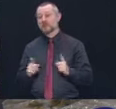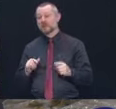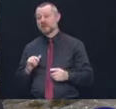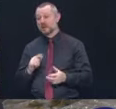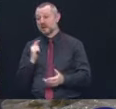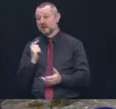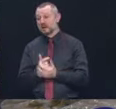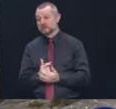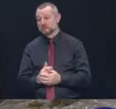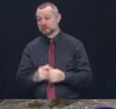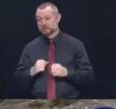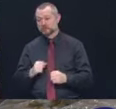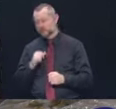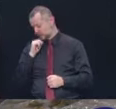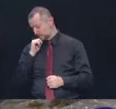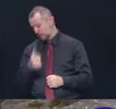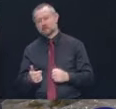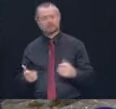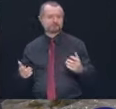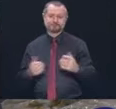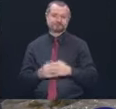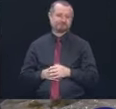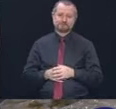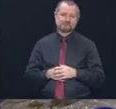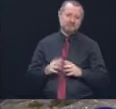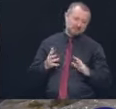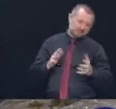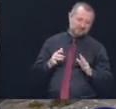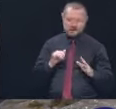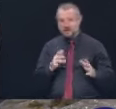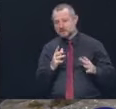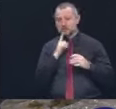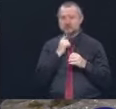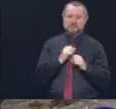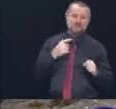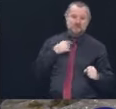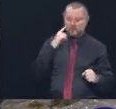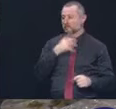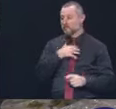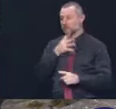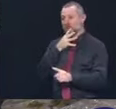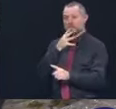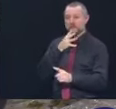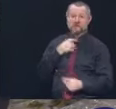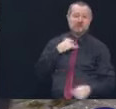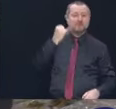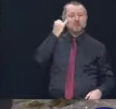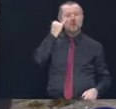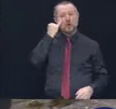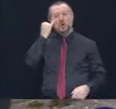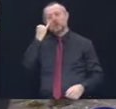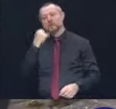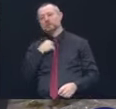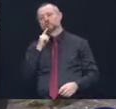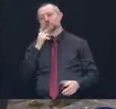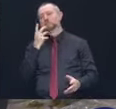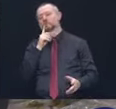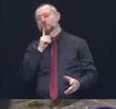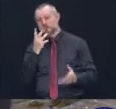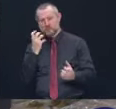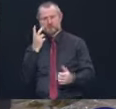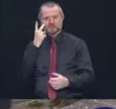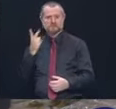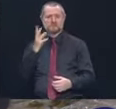been reasonable and safe for my mother. Like, let's say I wanted to see my mother on